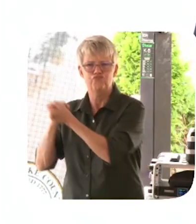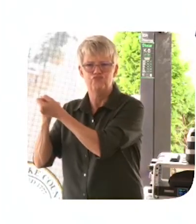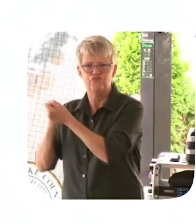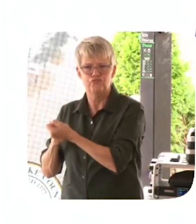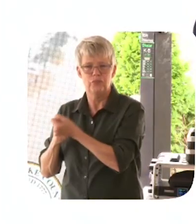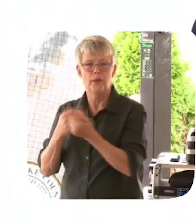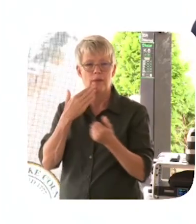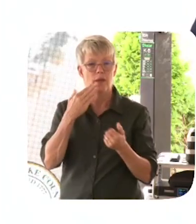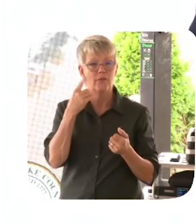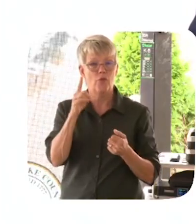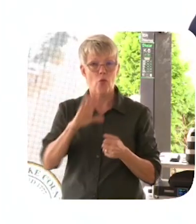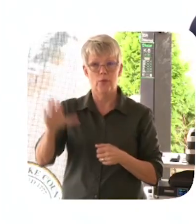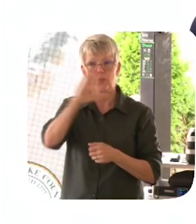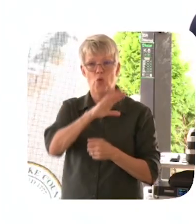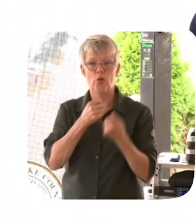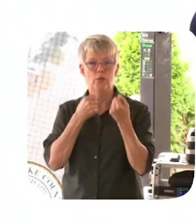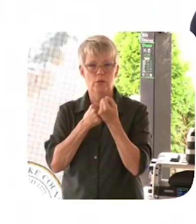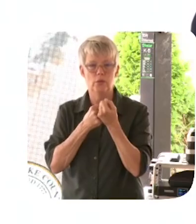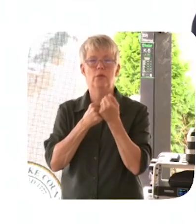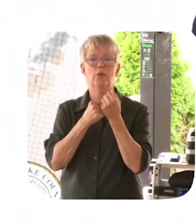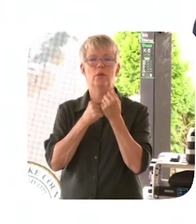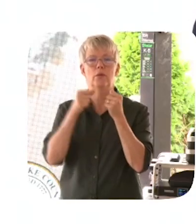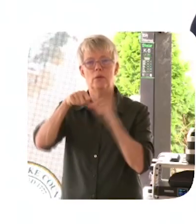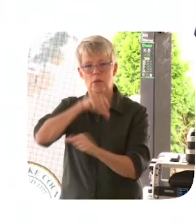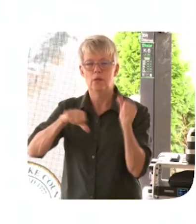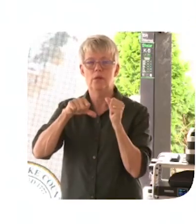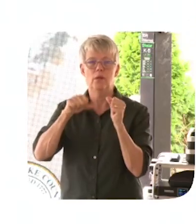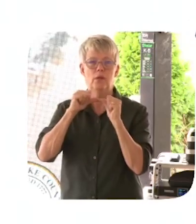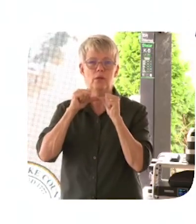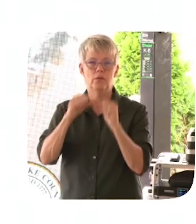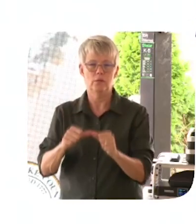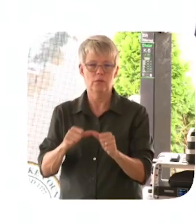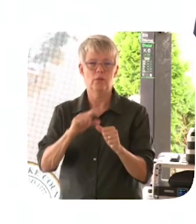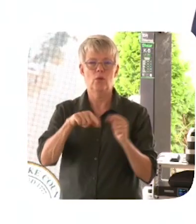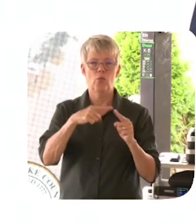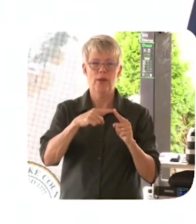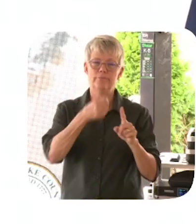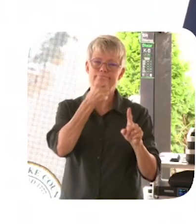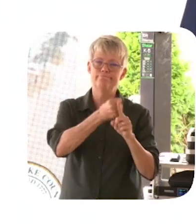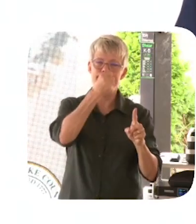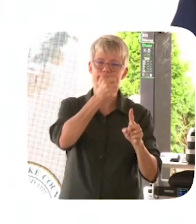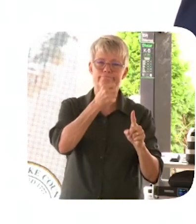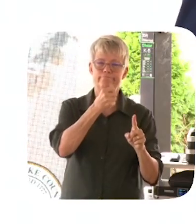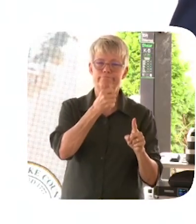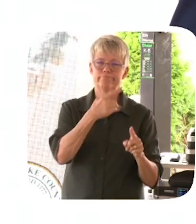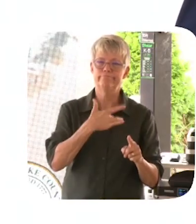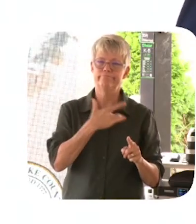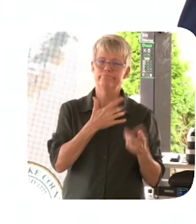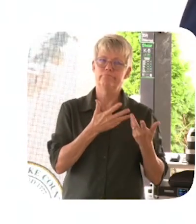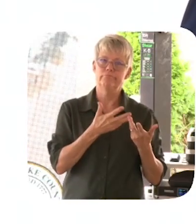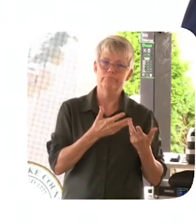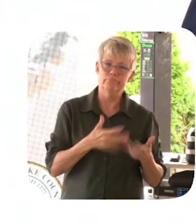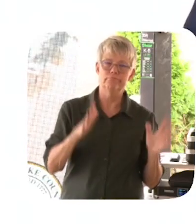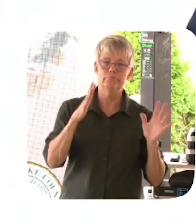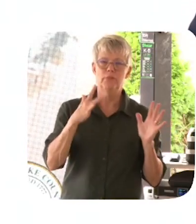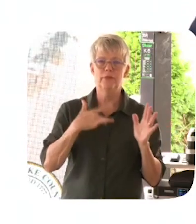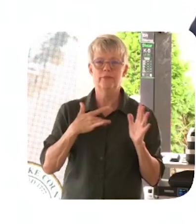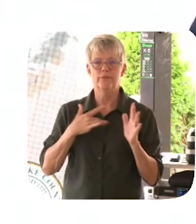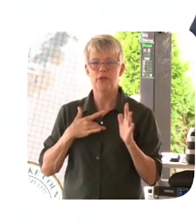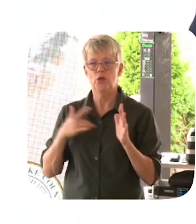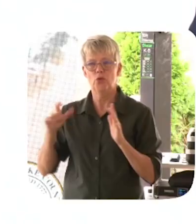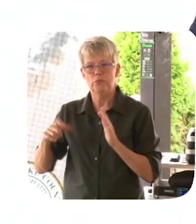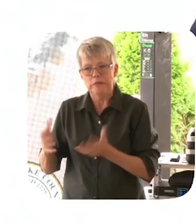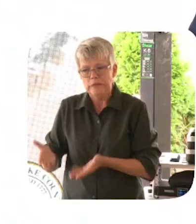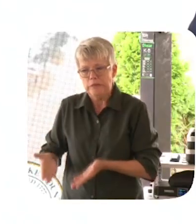way you'll continue to support each other during times of loss and times as we work together to restore our